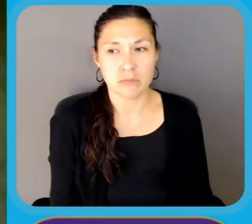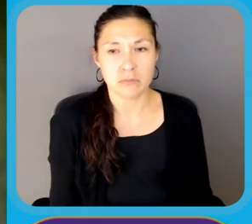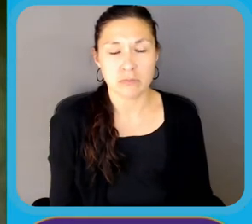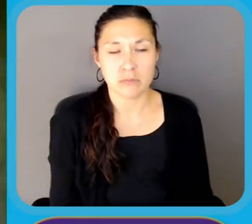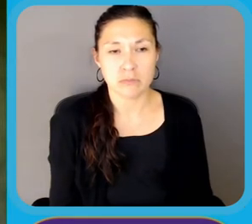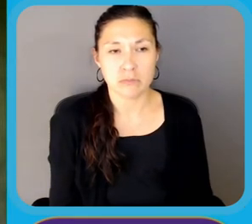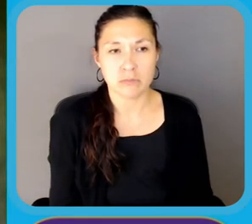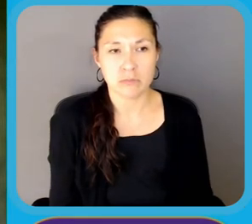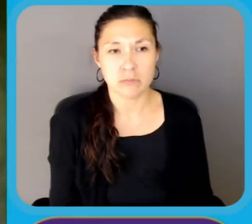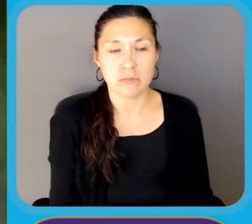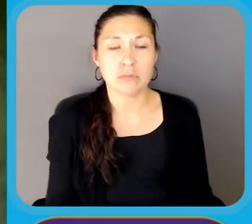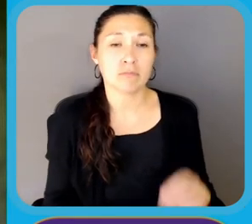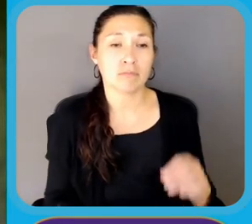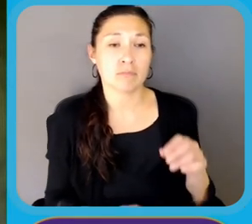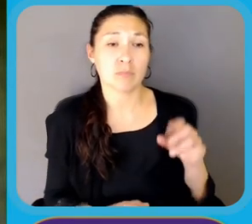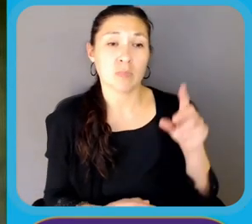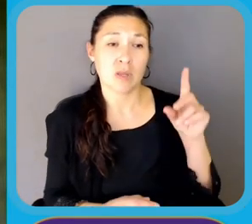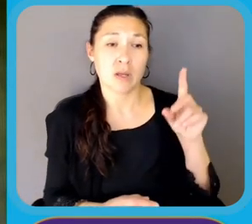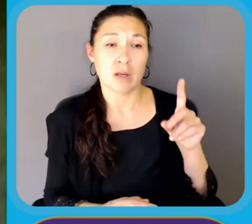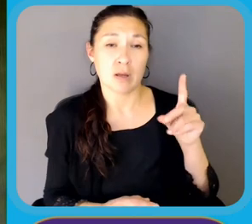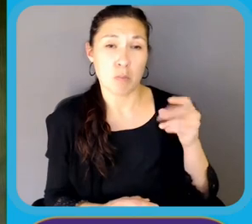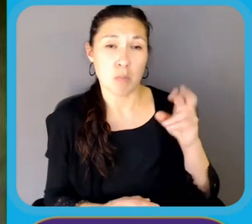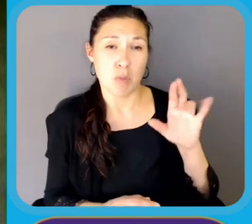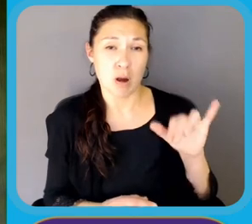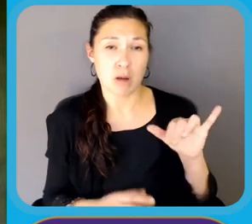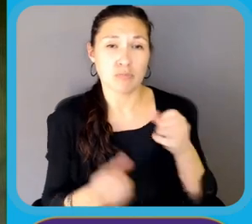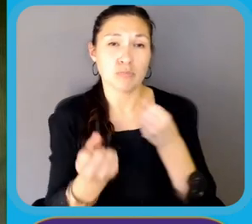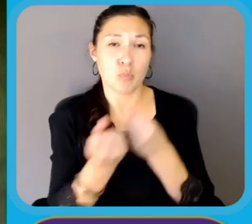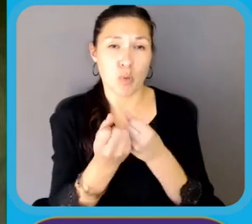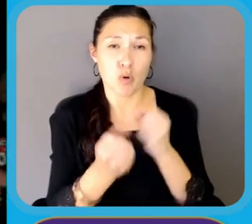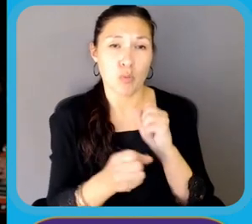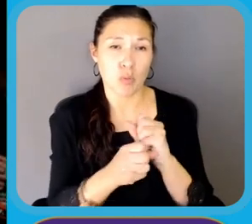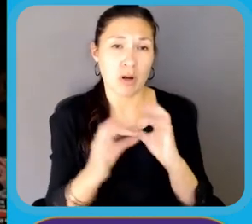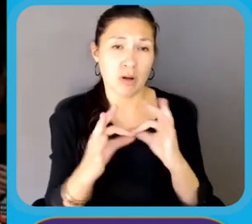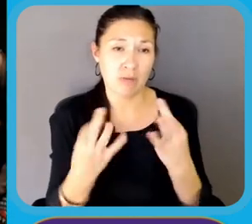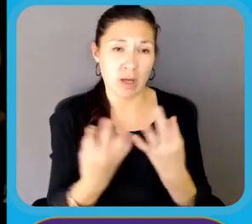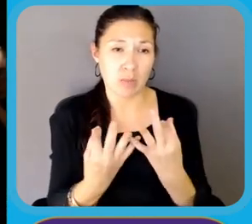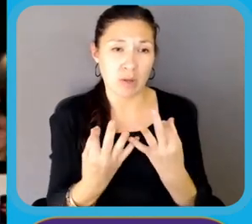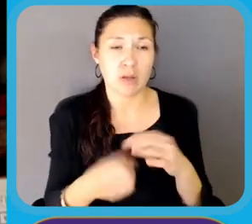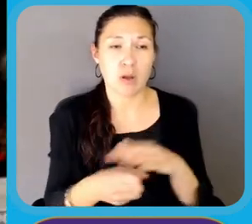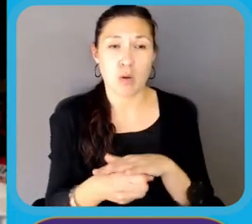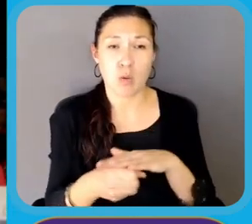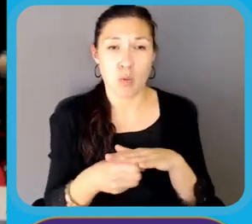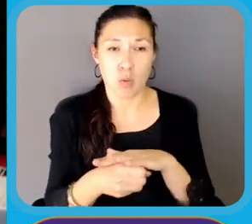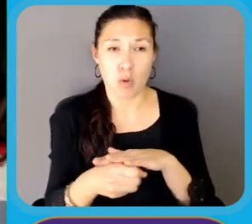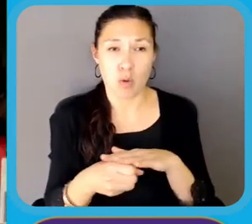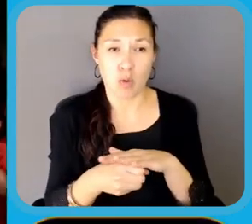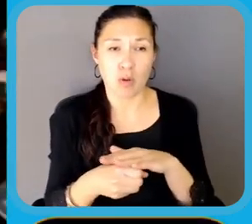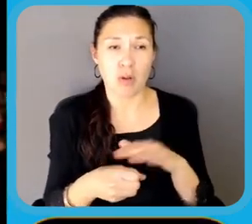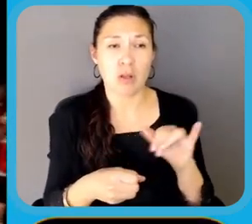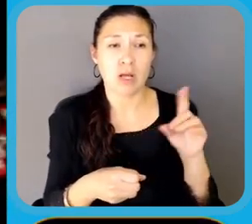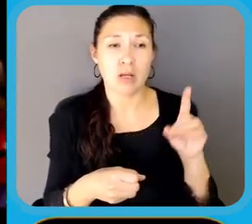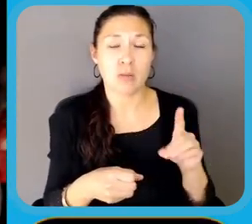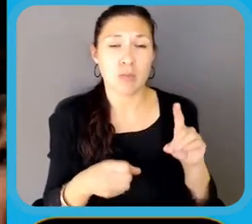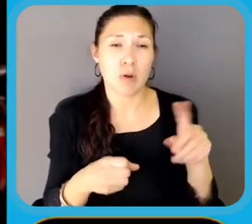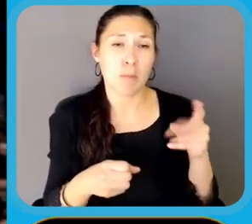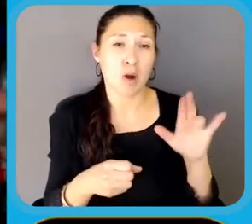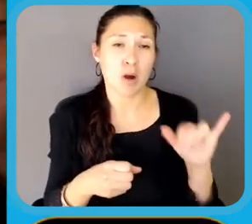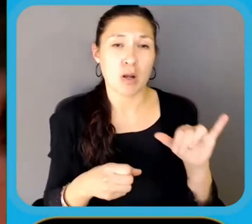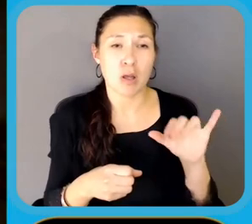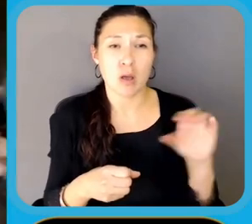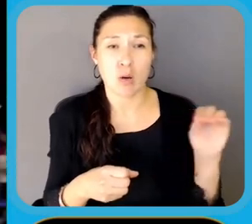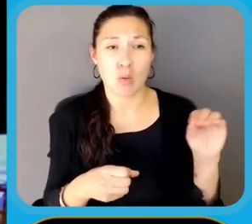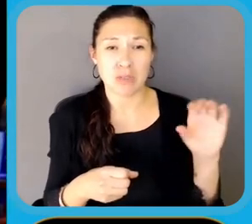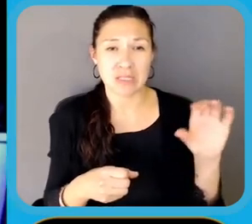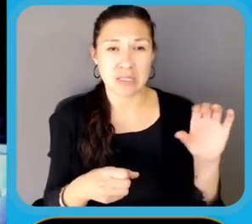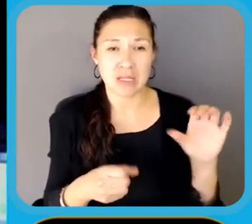The Democratic Party has stood with working families. In the local level, the Democratic Party of Orange County stood by workers